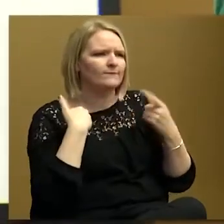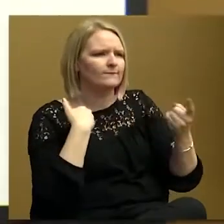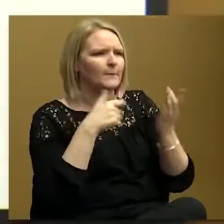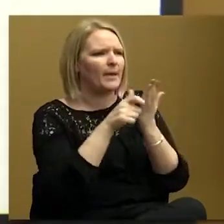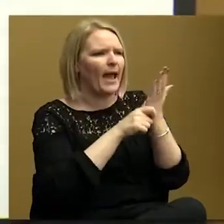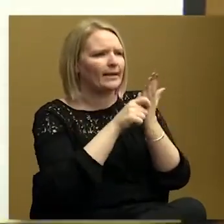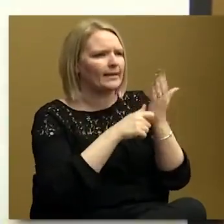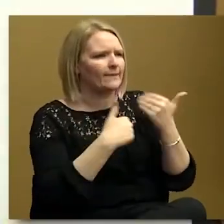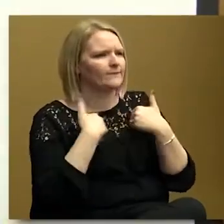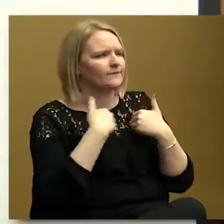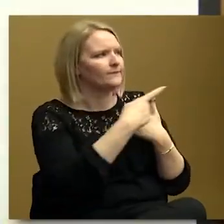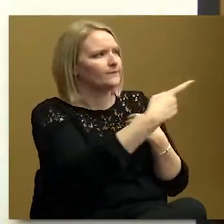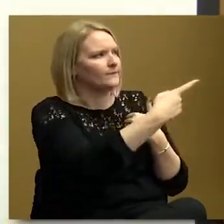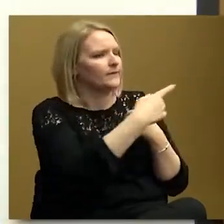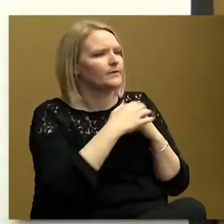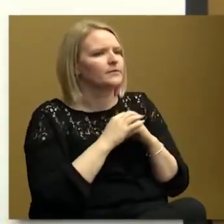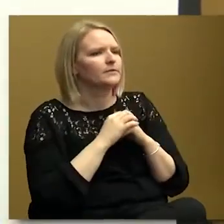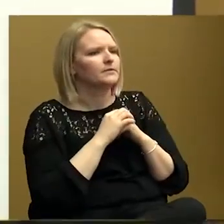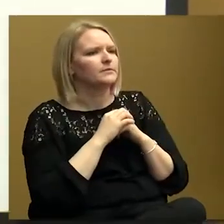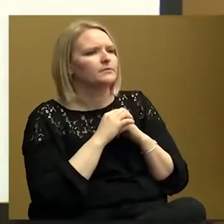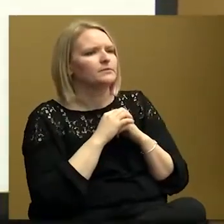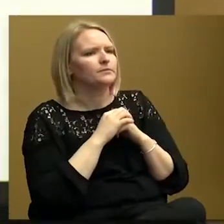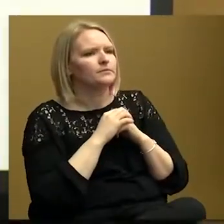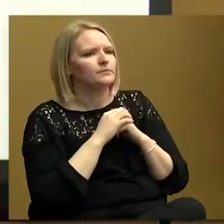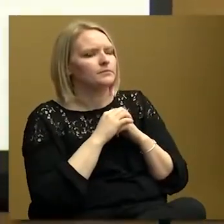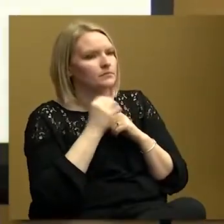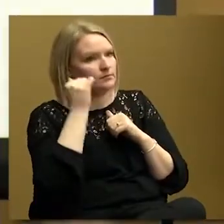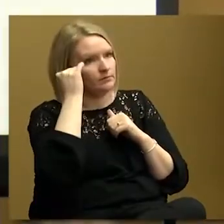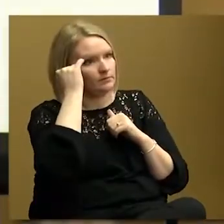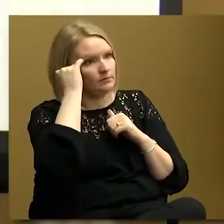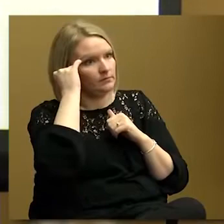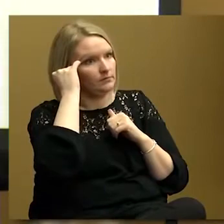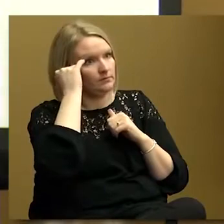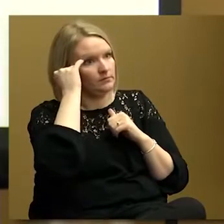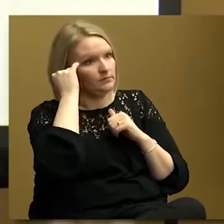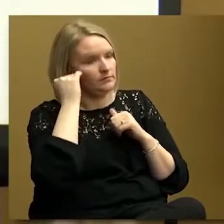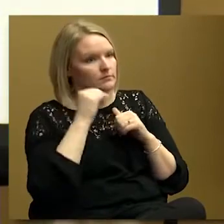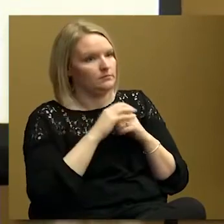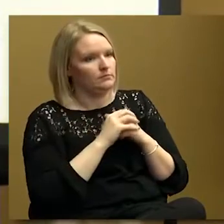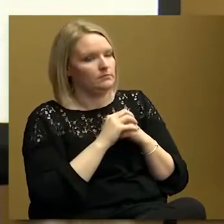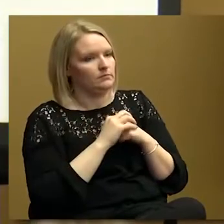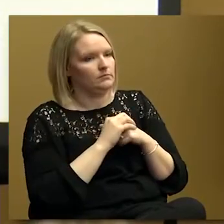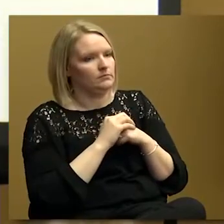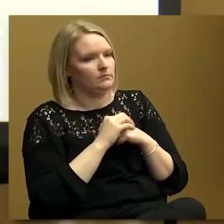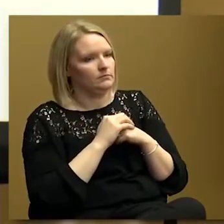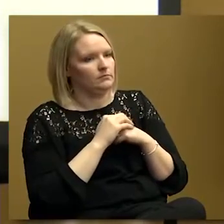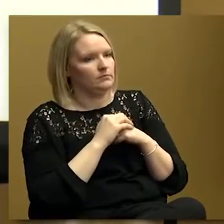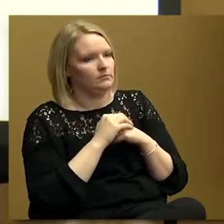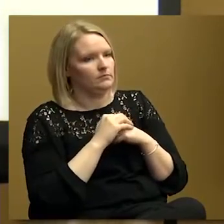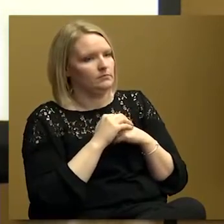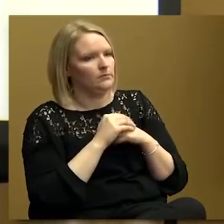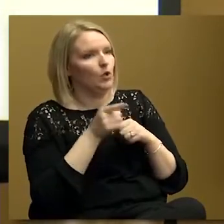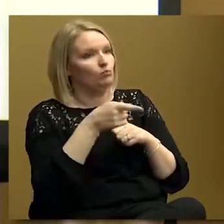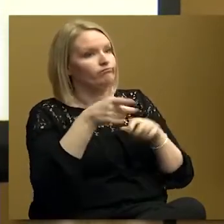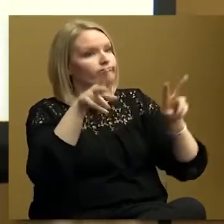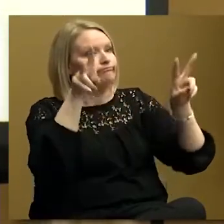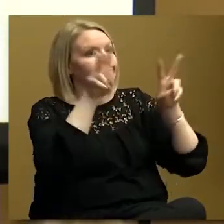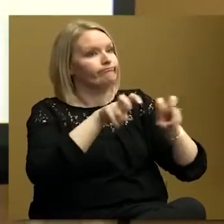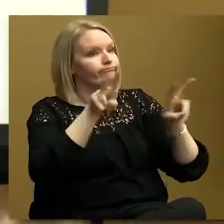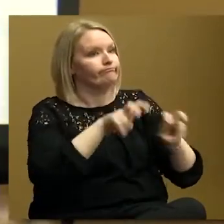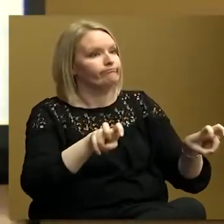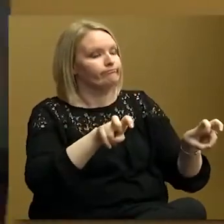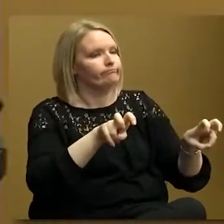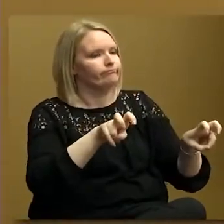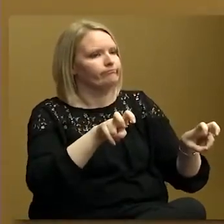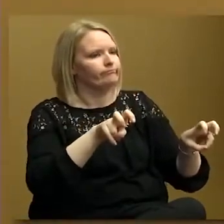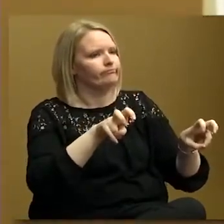little snapshot. And then when you do the assessment and you start putting the pictures in there,